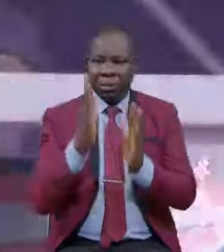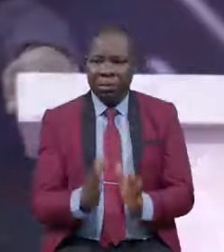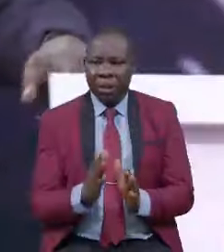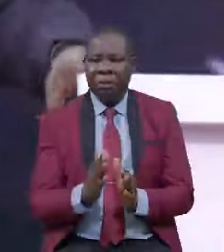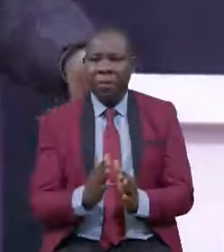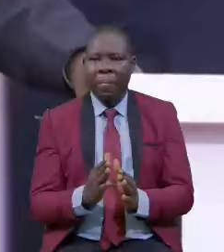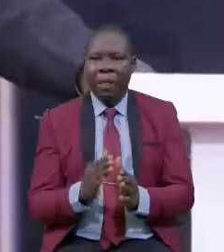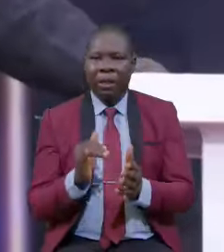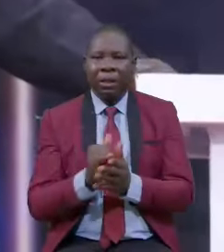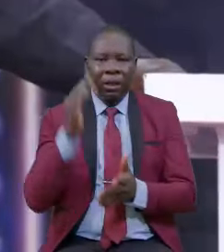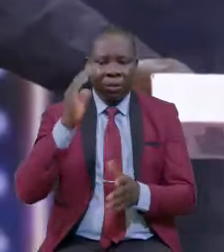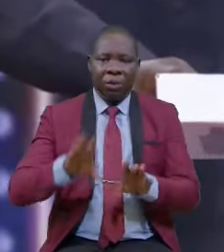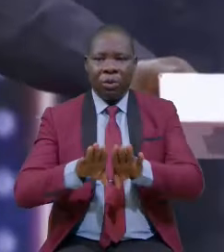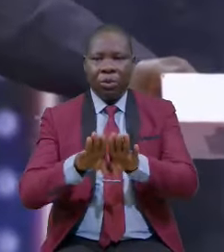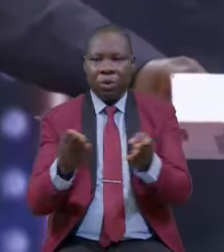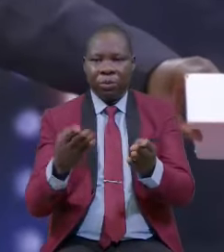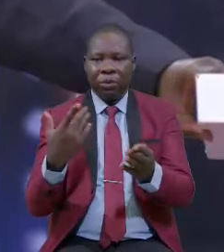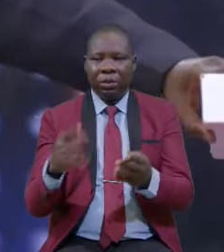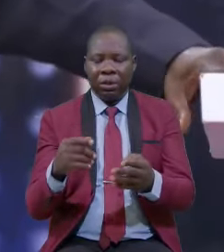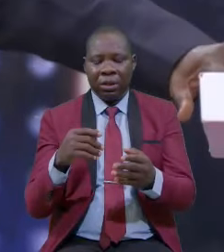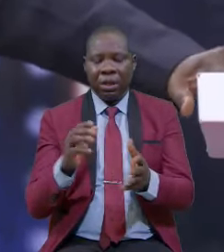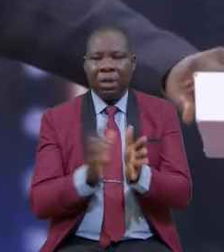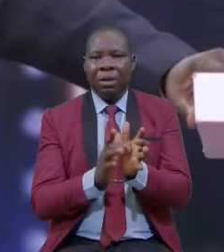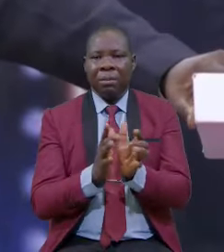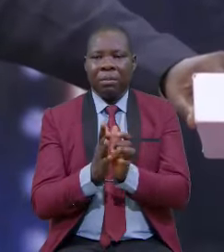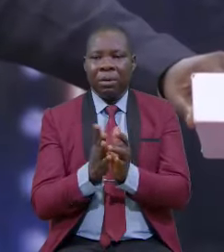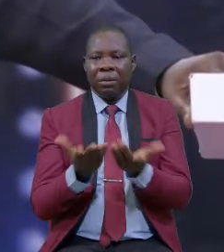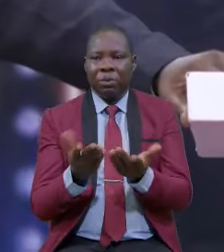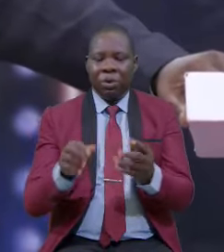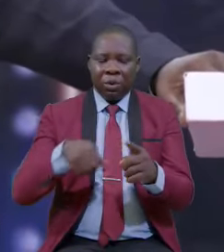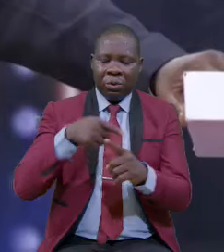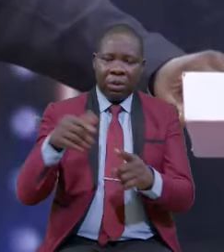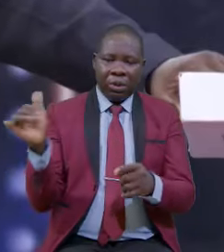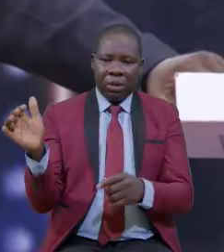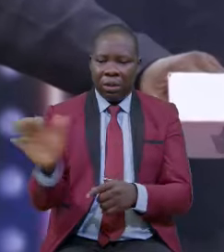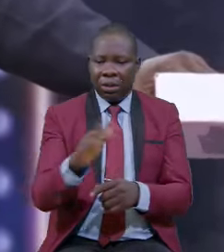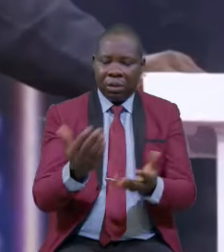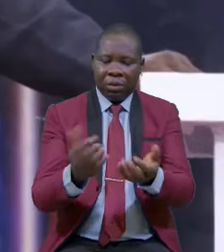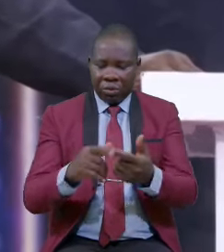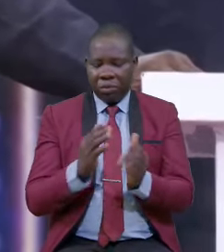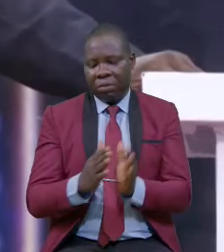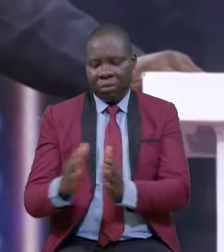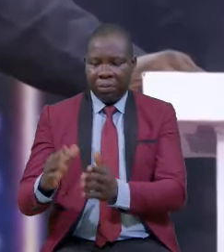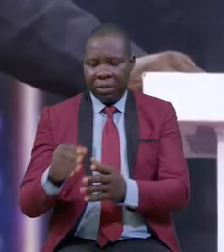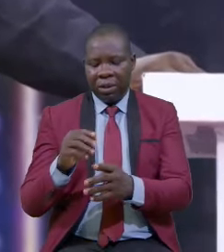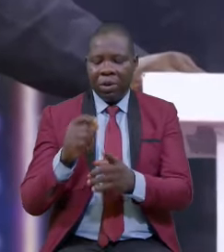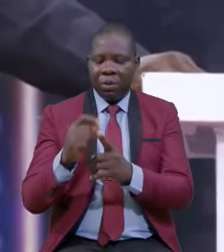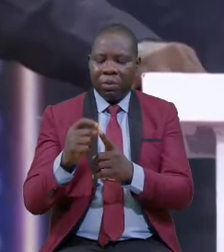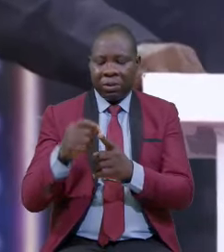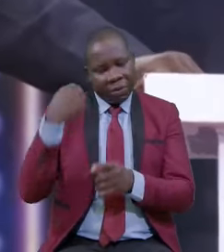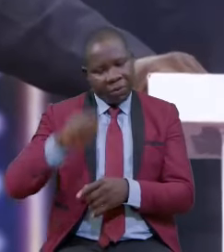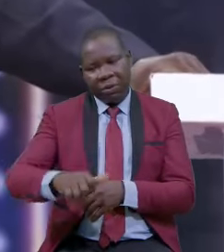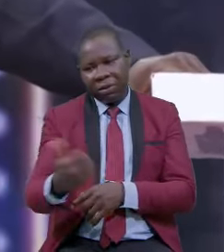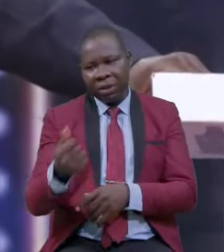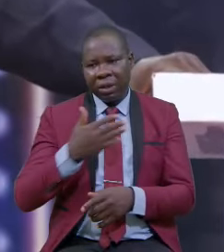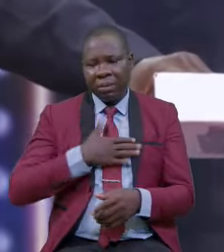Bible when they are going to prepare a message for others. My brother, my sister, don't you